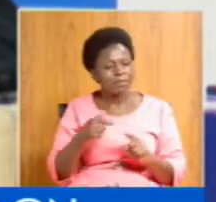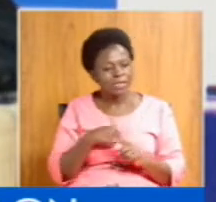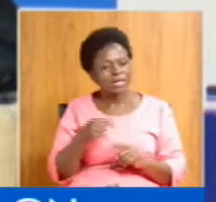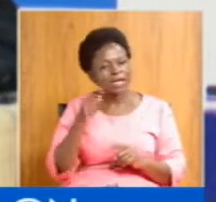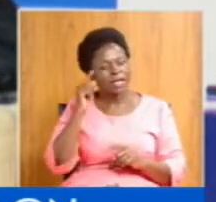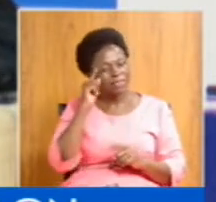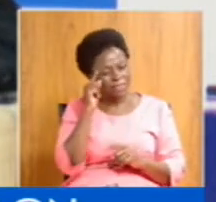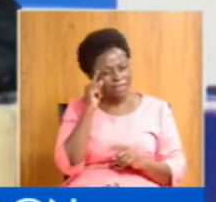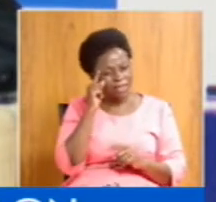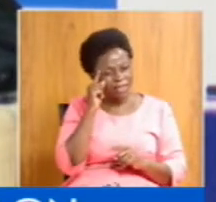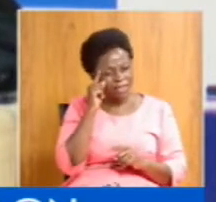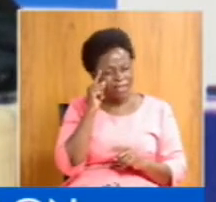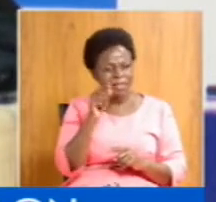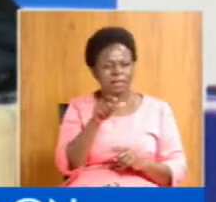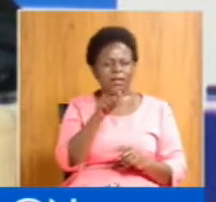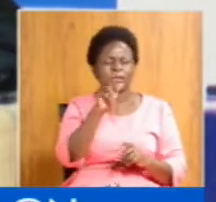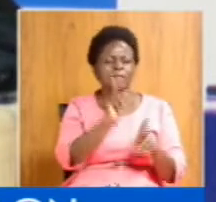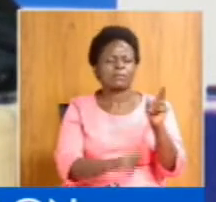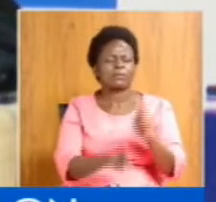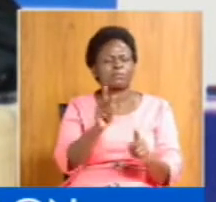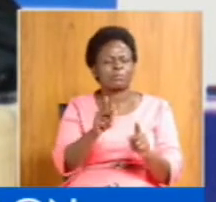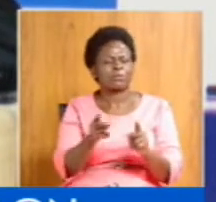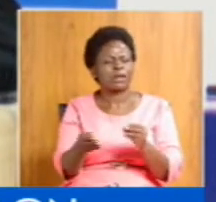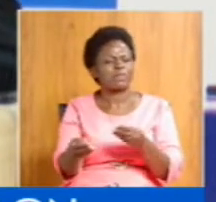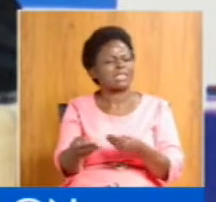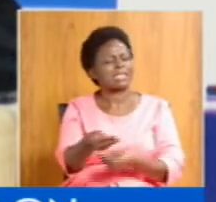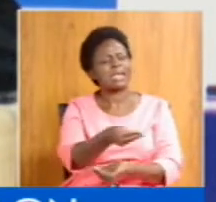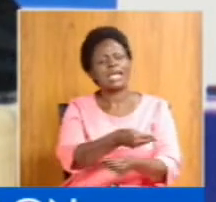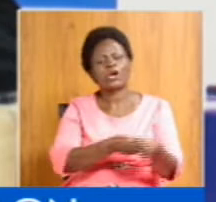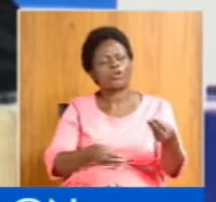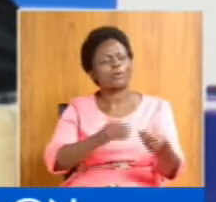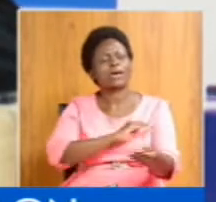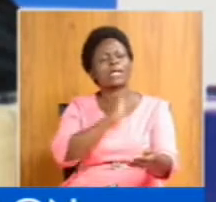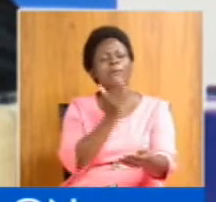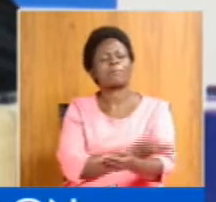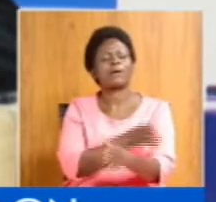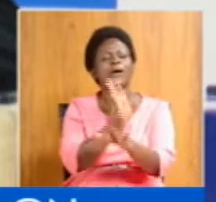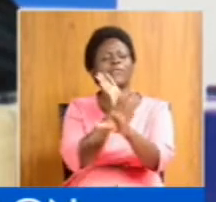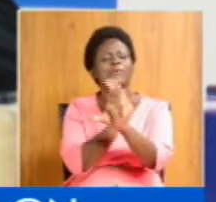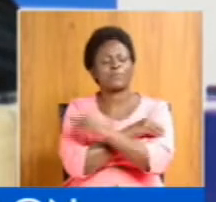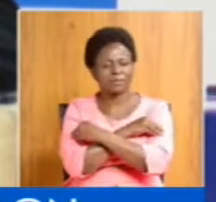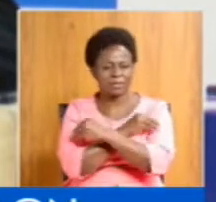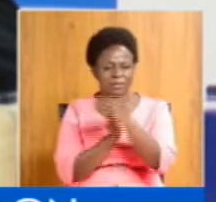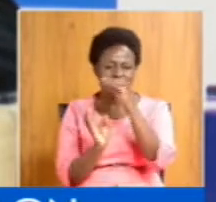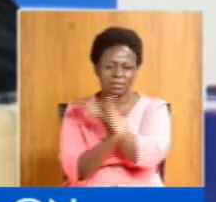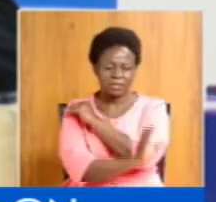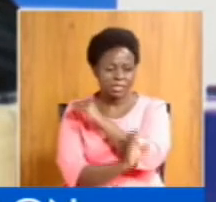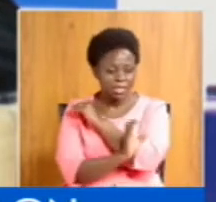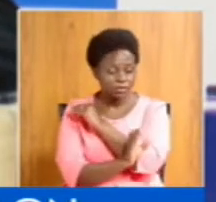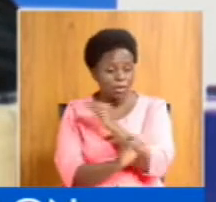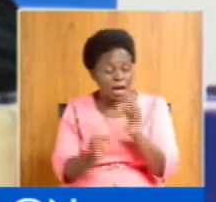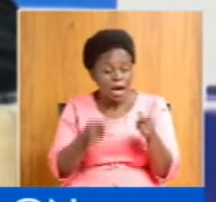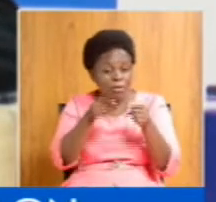think the ordinary citizen has been economically disempowered in this country. How